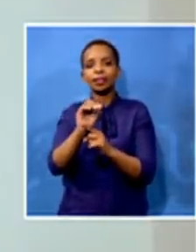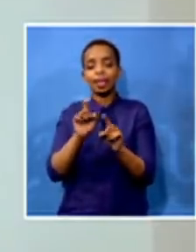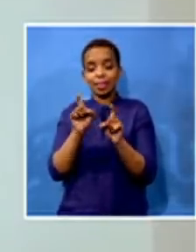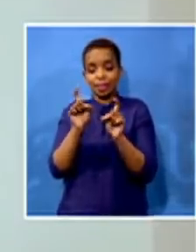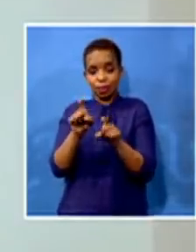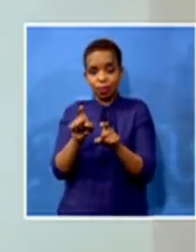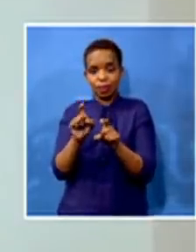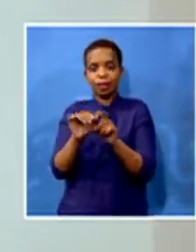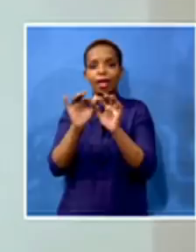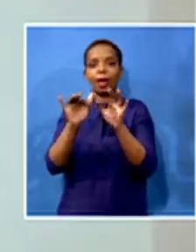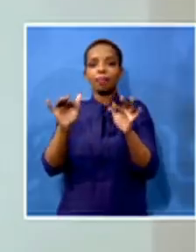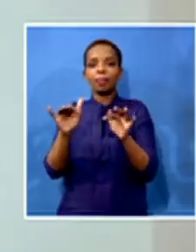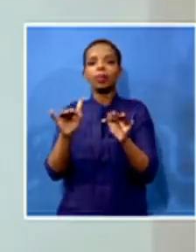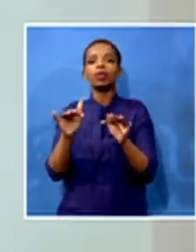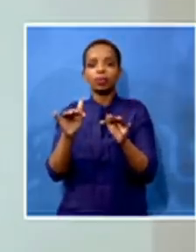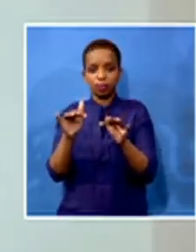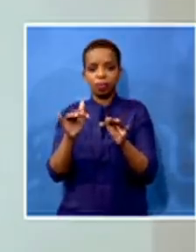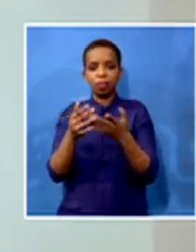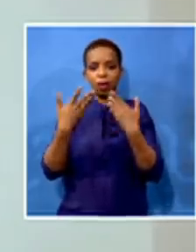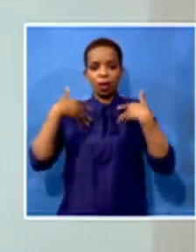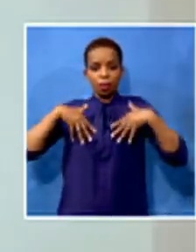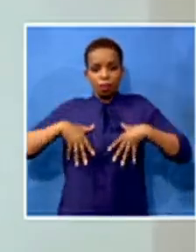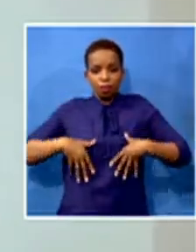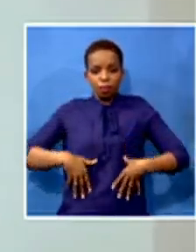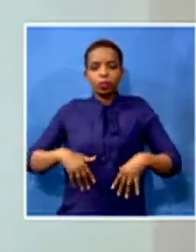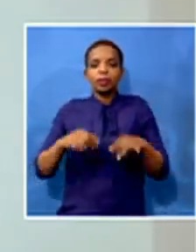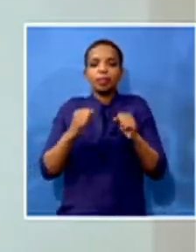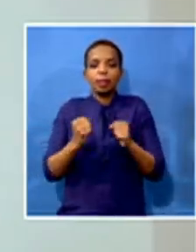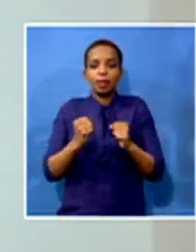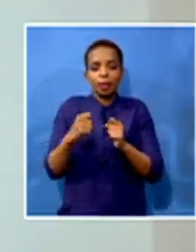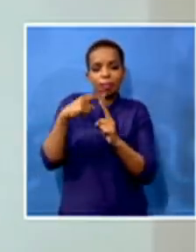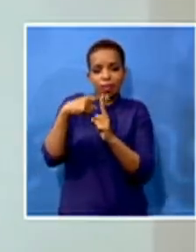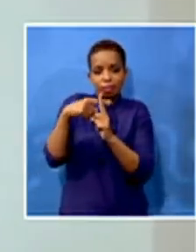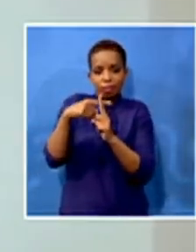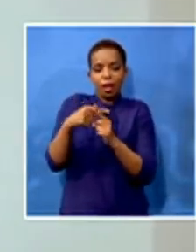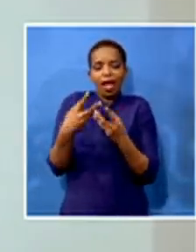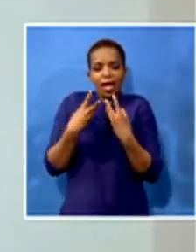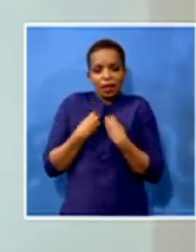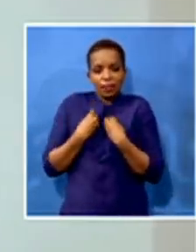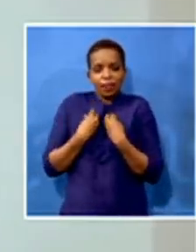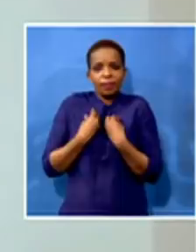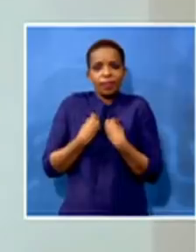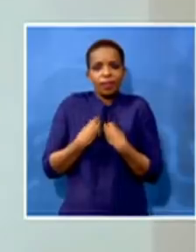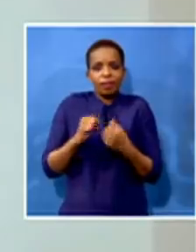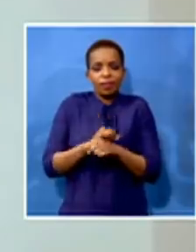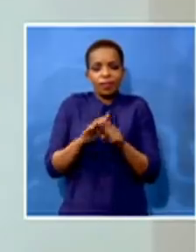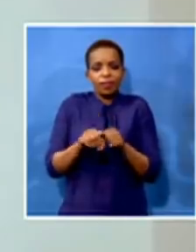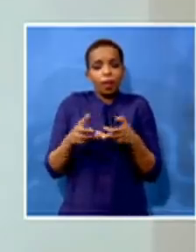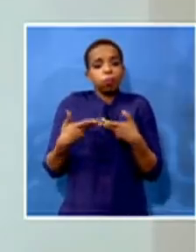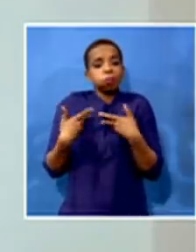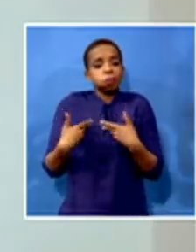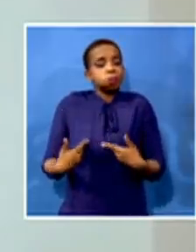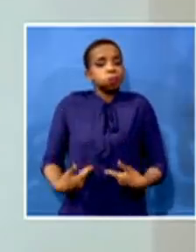still having the virus in their bodies. They have not yet cleared the virus in their bodies. So as a result, they